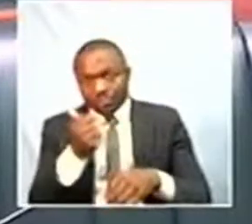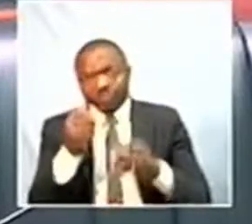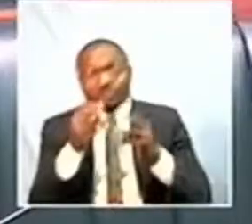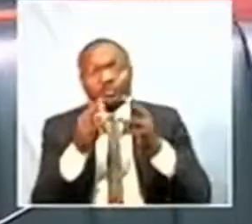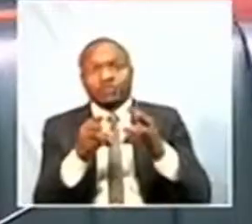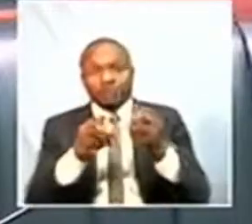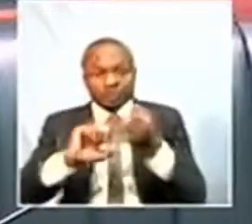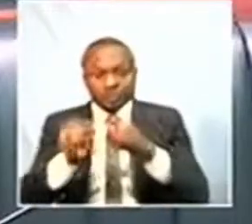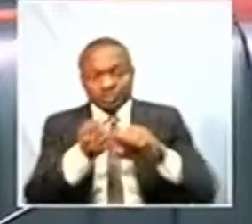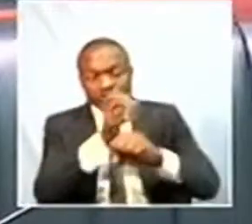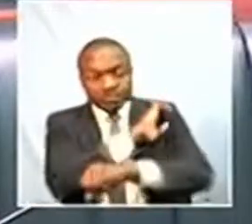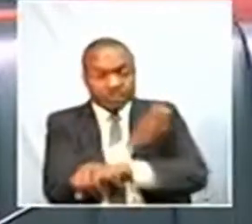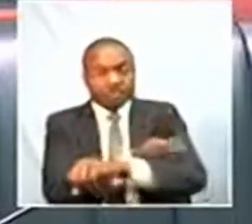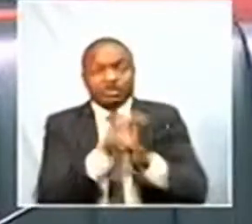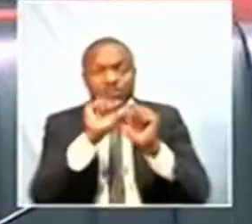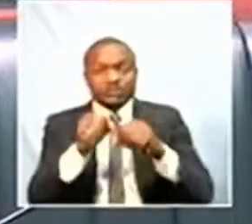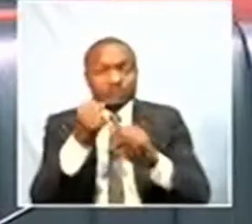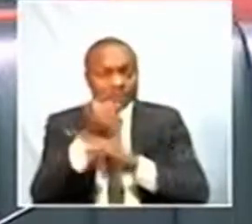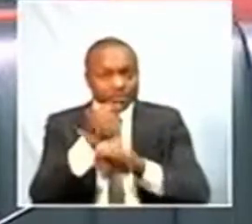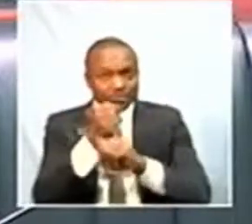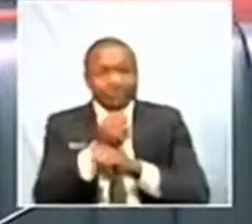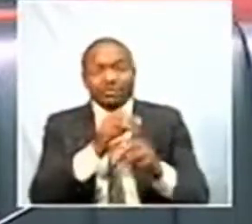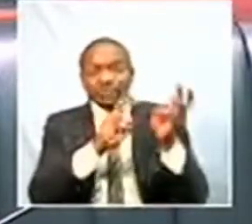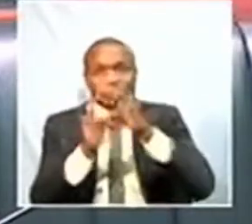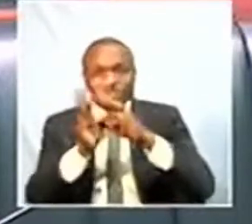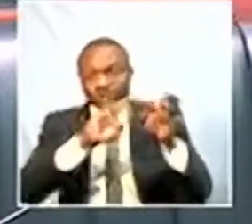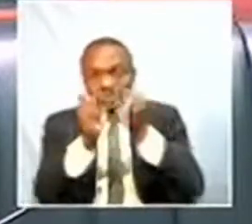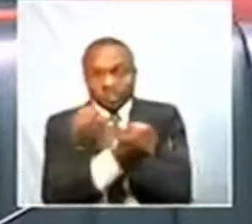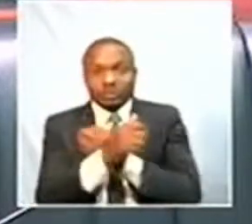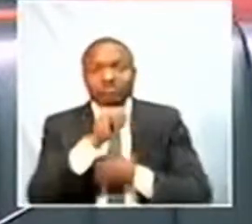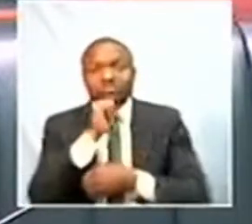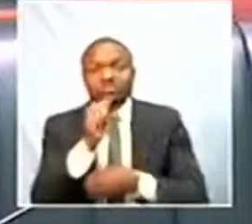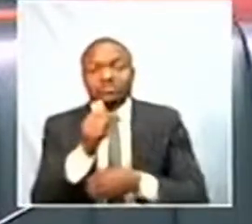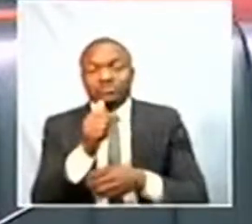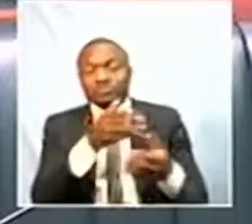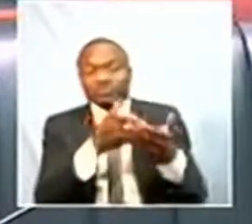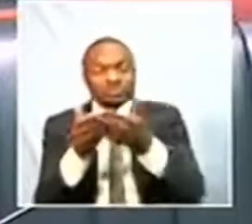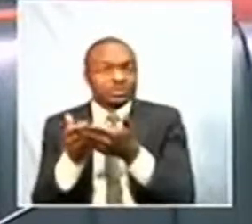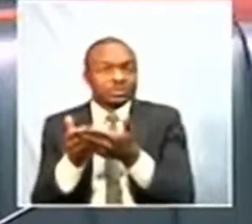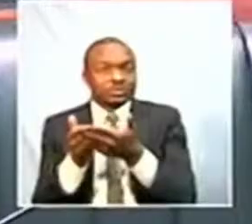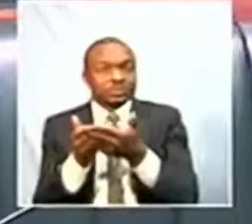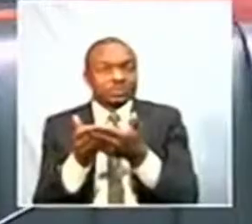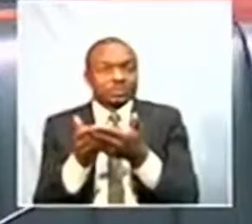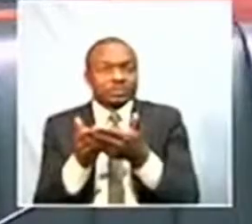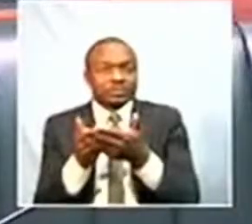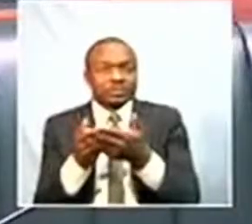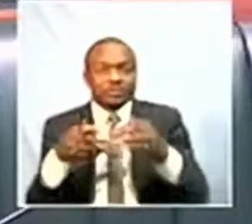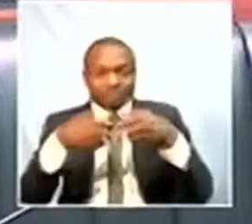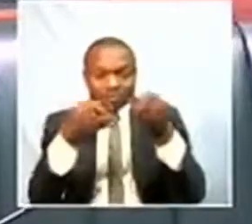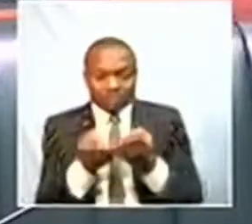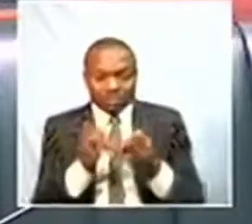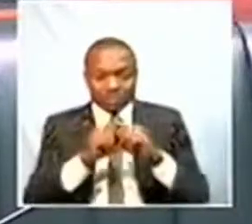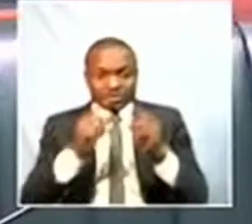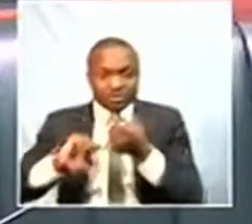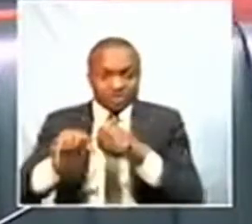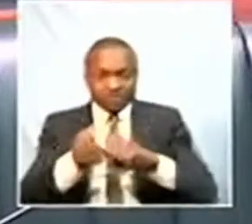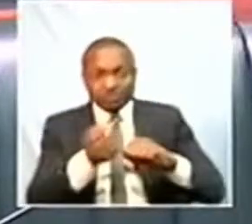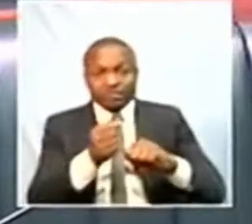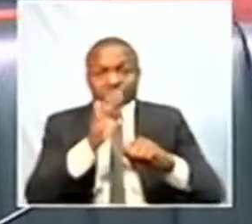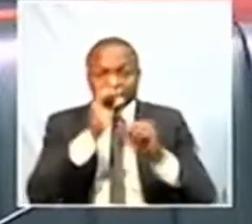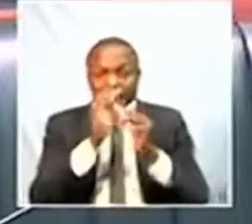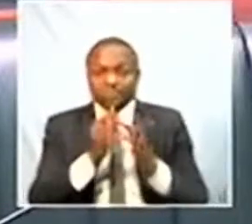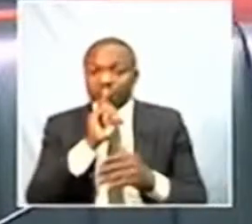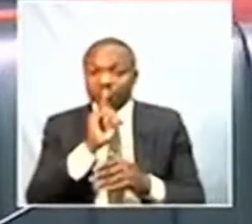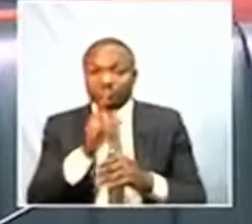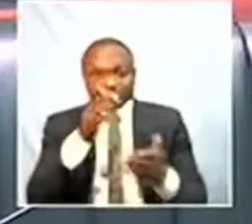energy, we can fight climate change because we will not only hurt the environment, but we will reserve it. The ozone layer, the atmosphere, Madam Speaker,